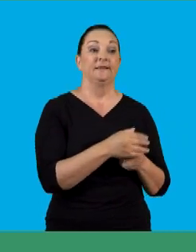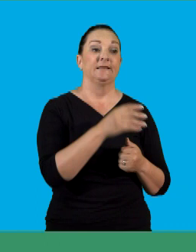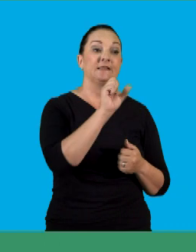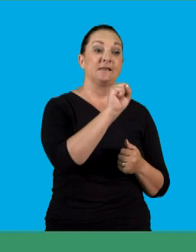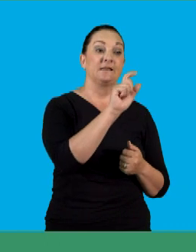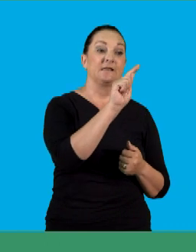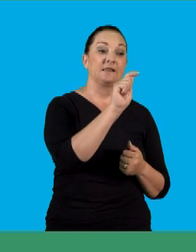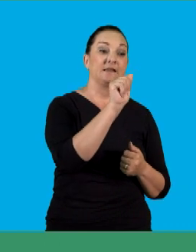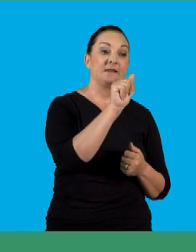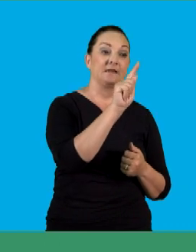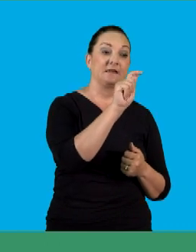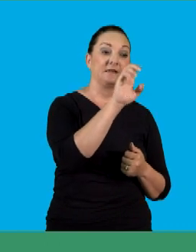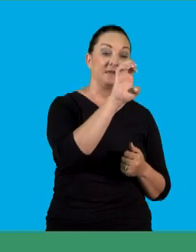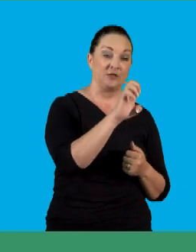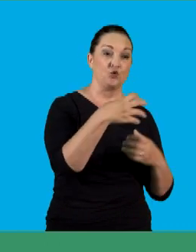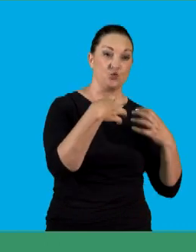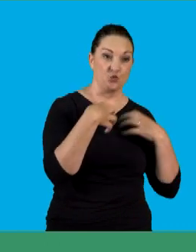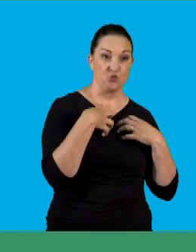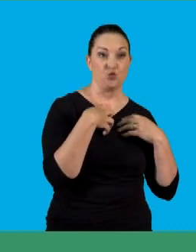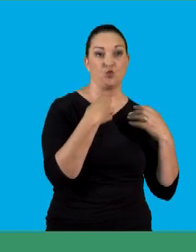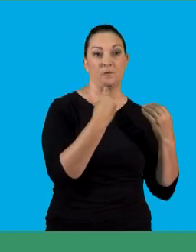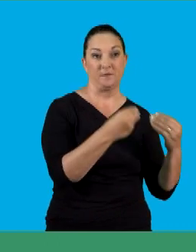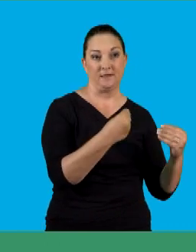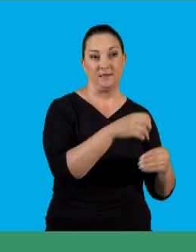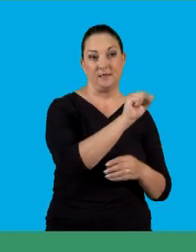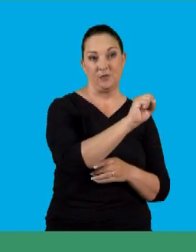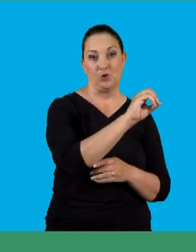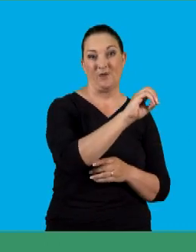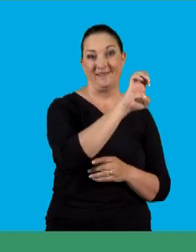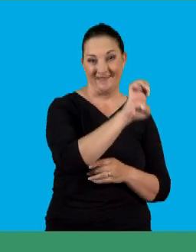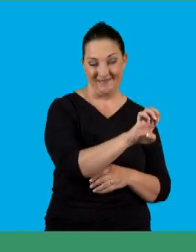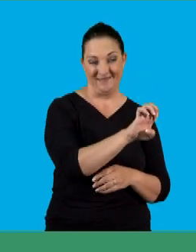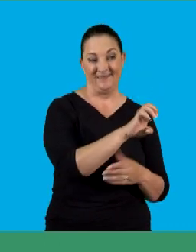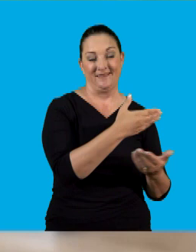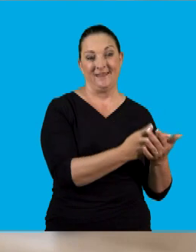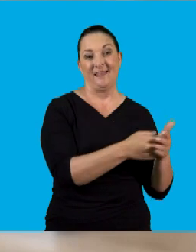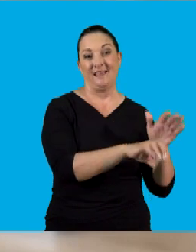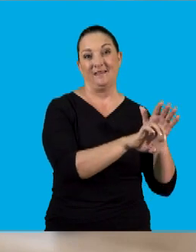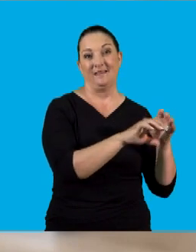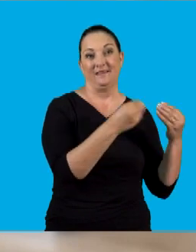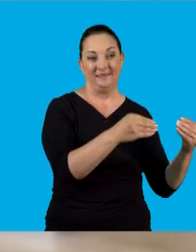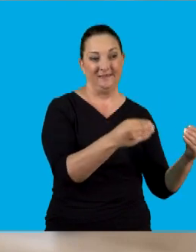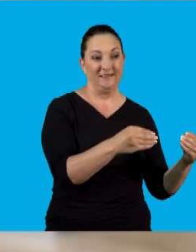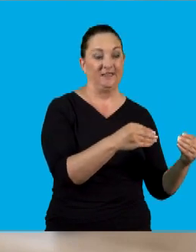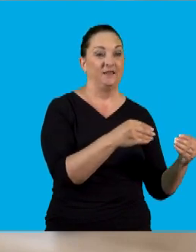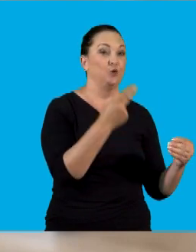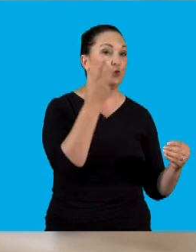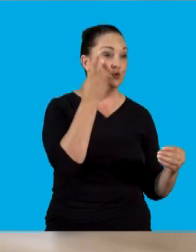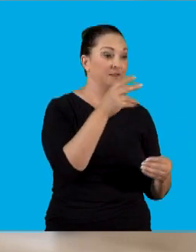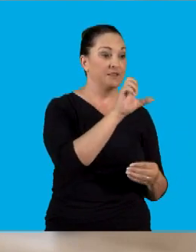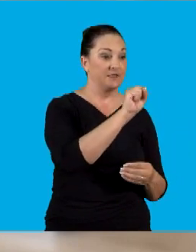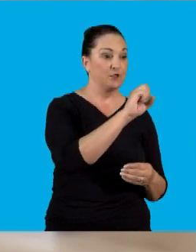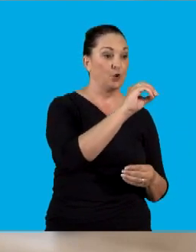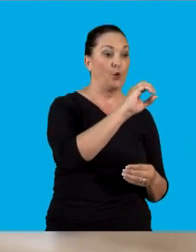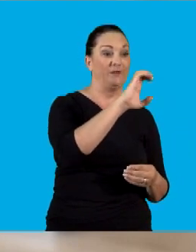or enterprises or SOEs. So basically, if you see businesses that ends with